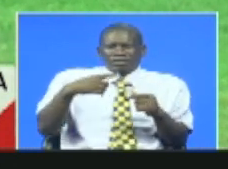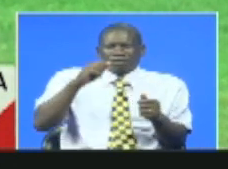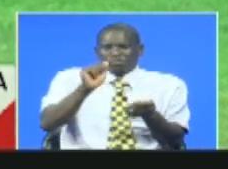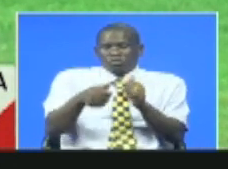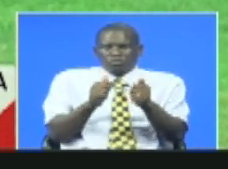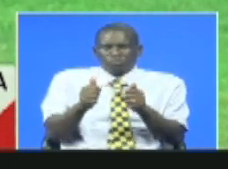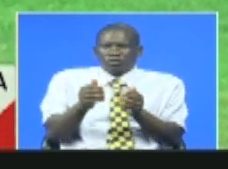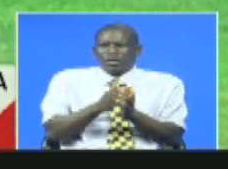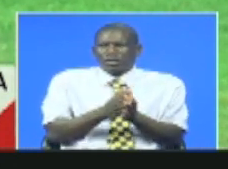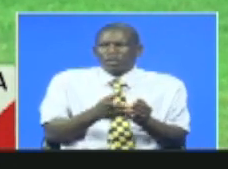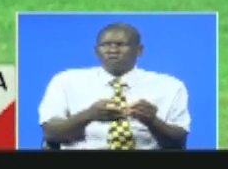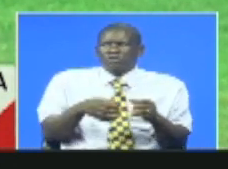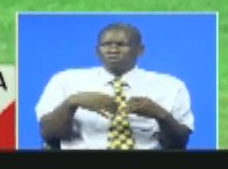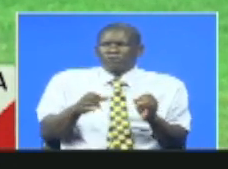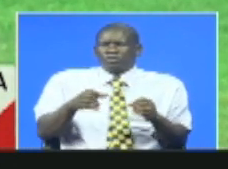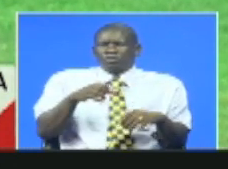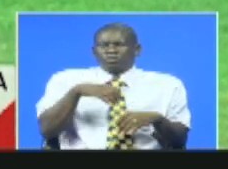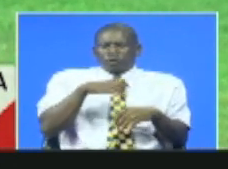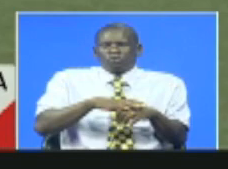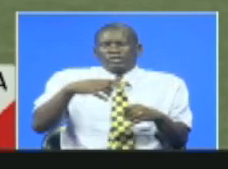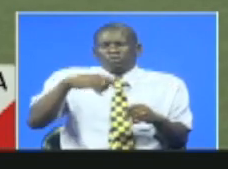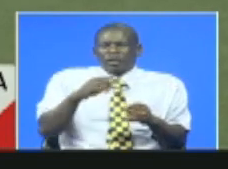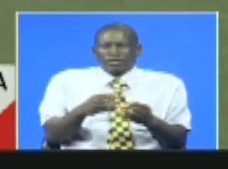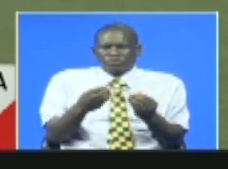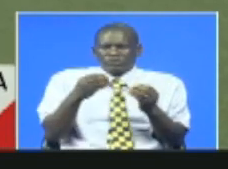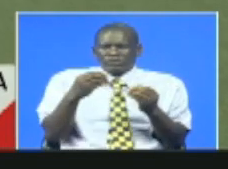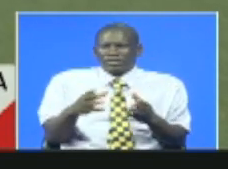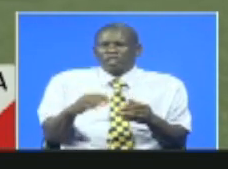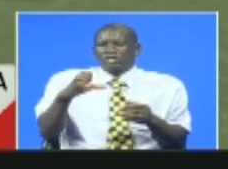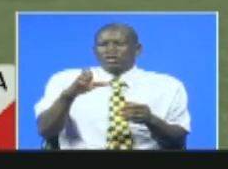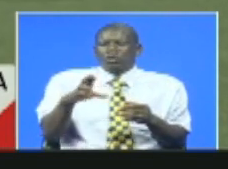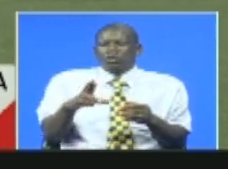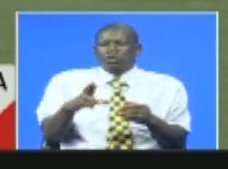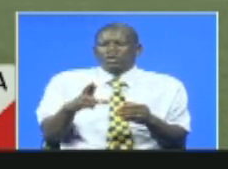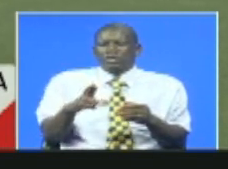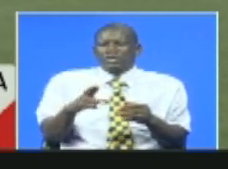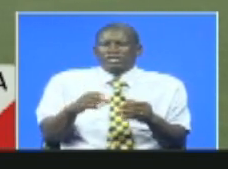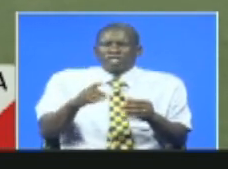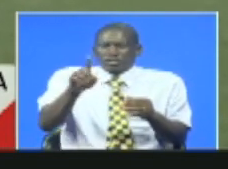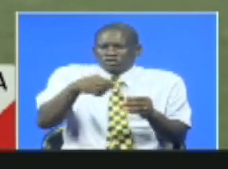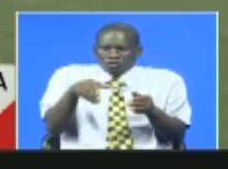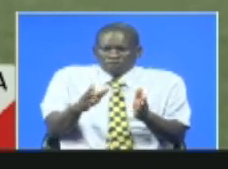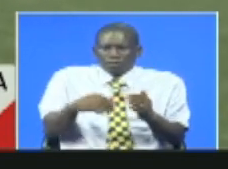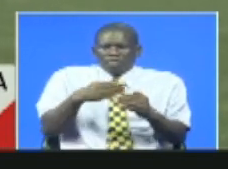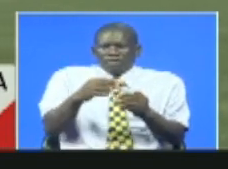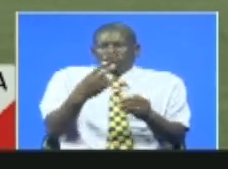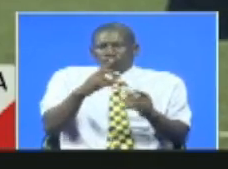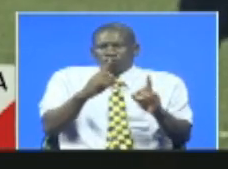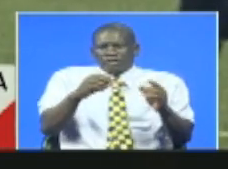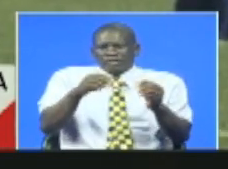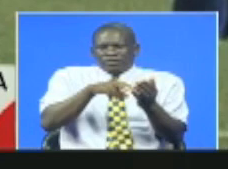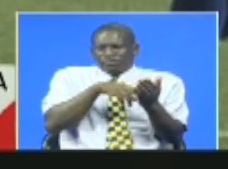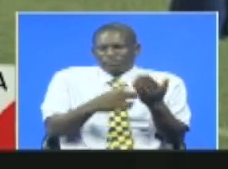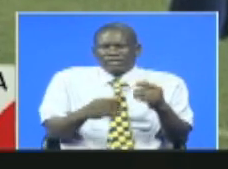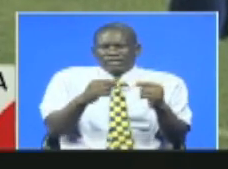whereby you're getting a win. It was not easy. Gor Mahia's season seems to be taking a wrong turn following a 2-1 loss to Western Steamer on